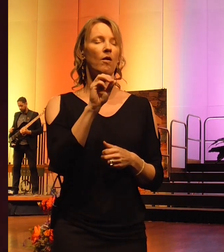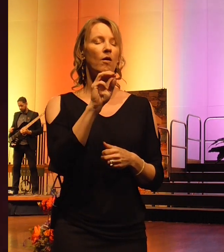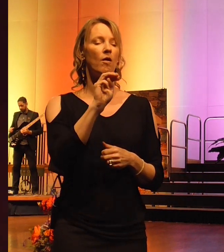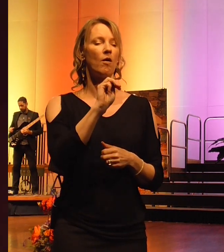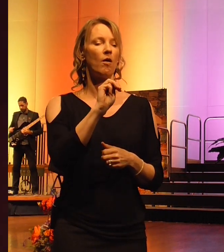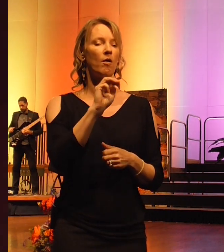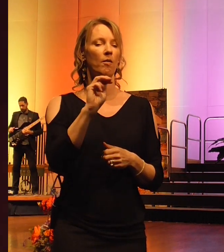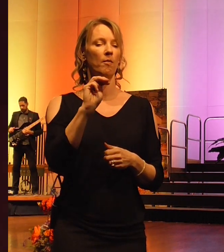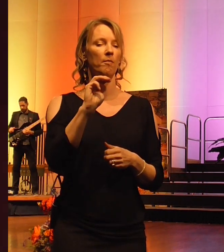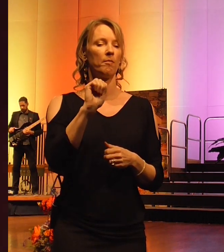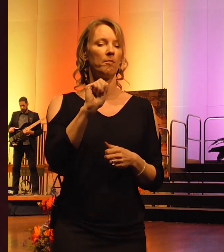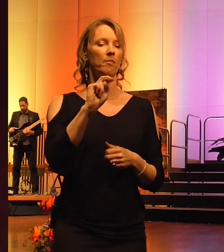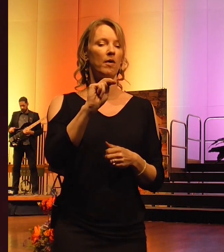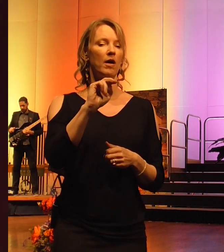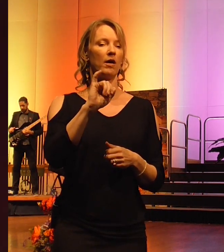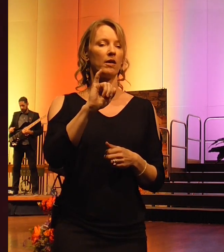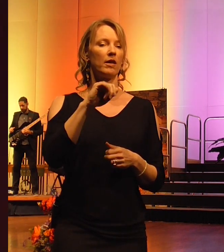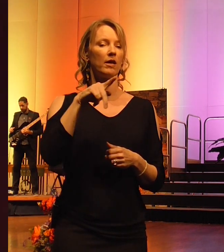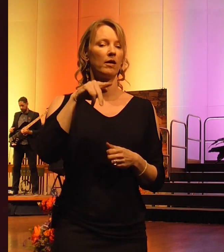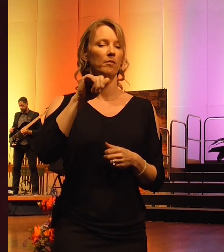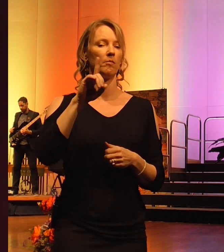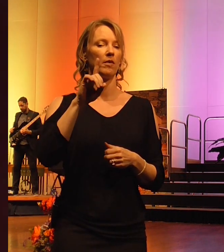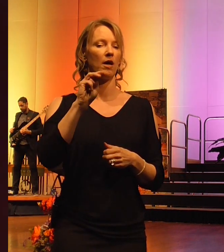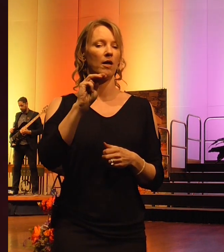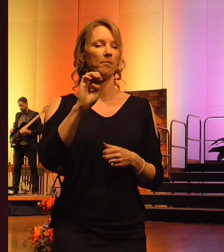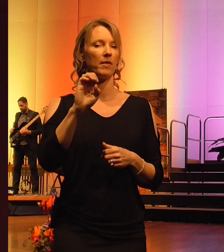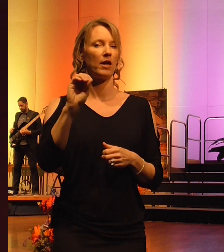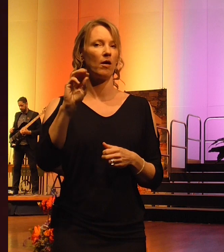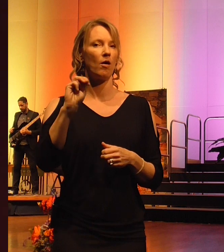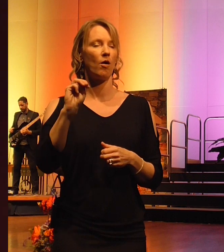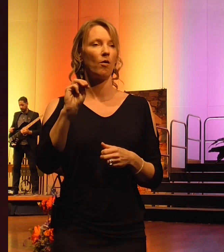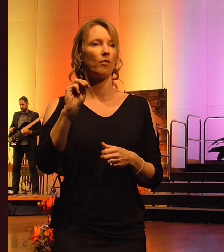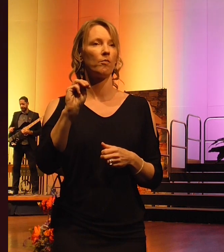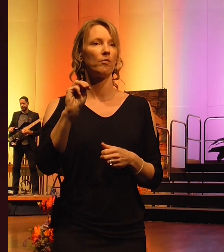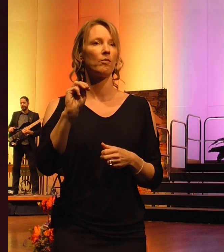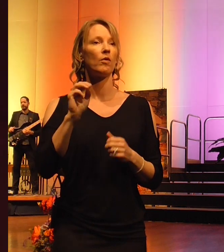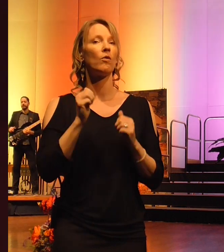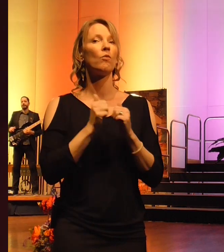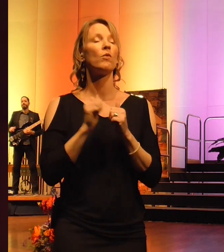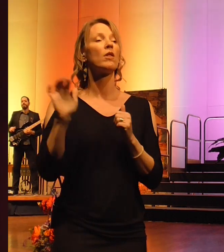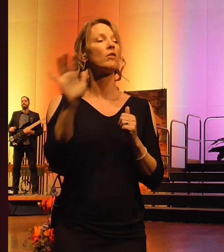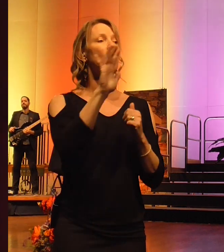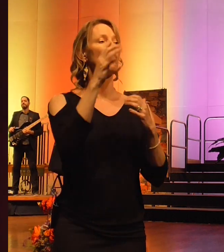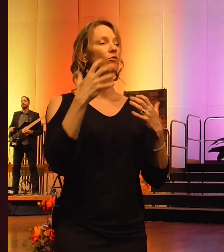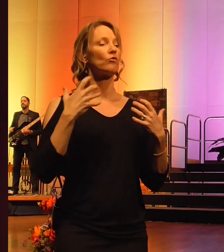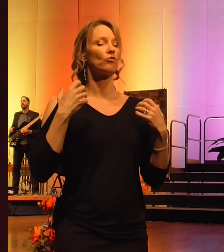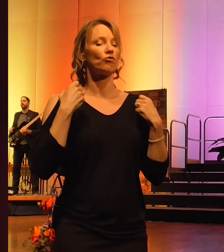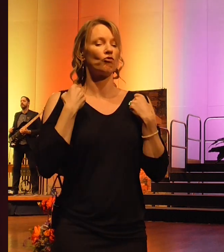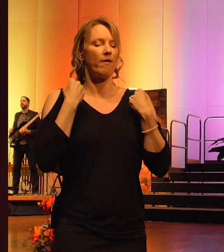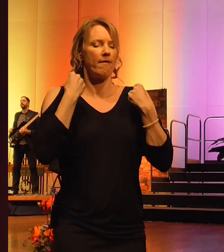Om Mani Padme Hum. With your strength,